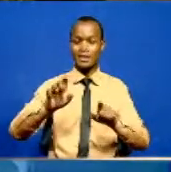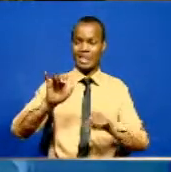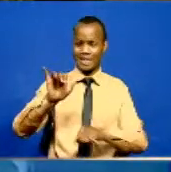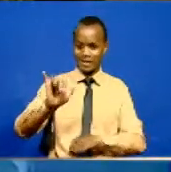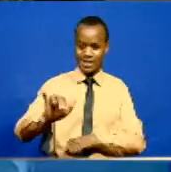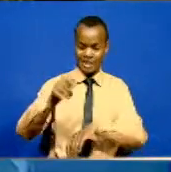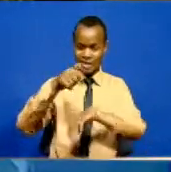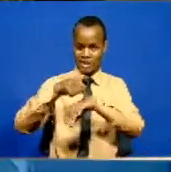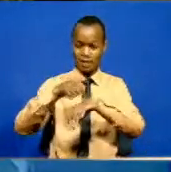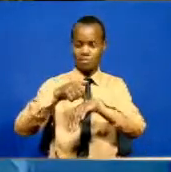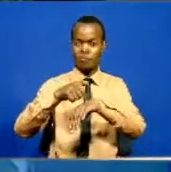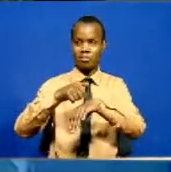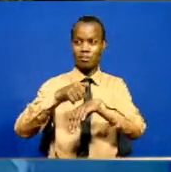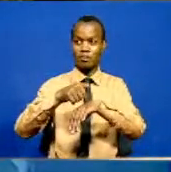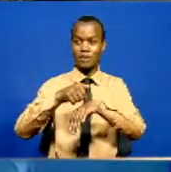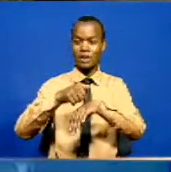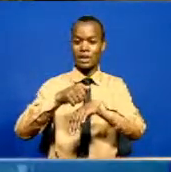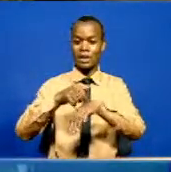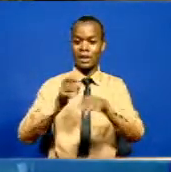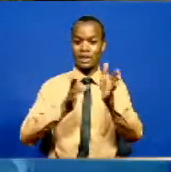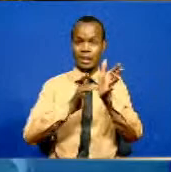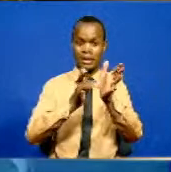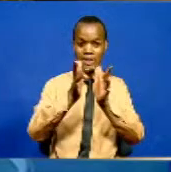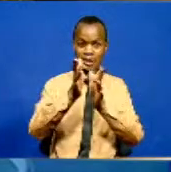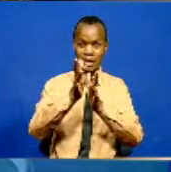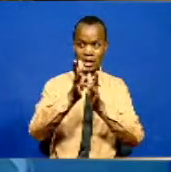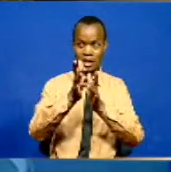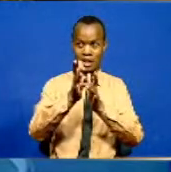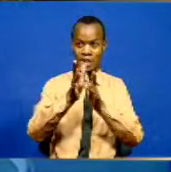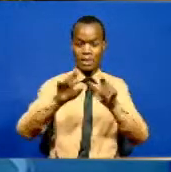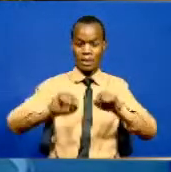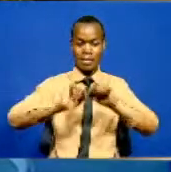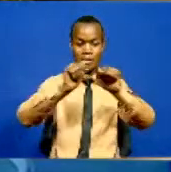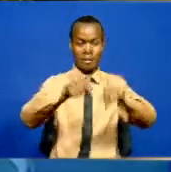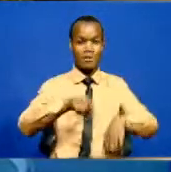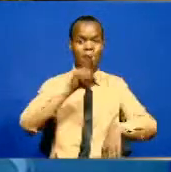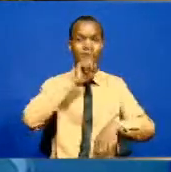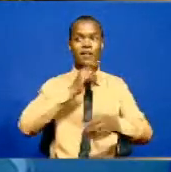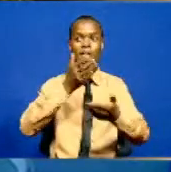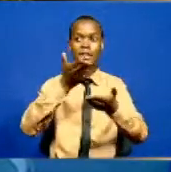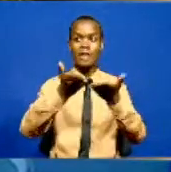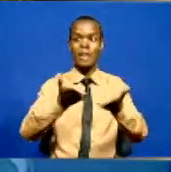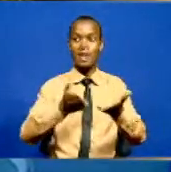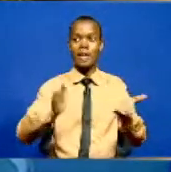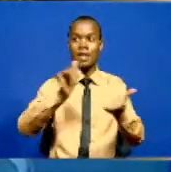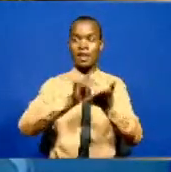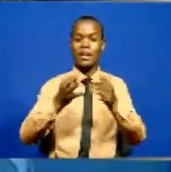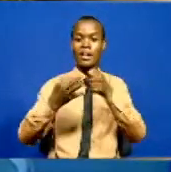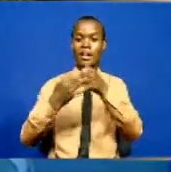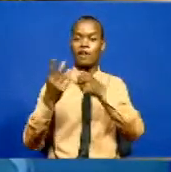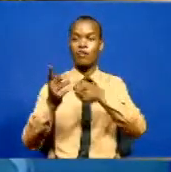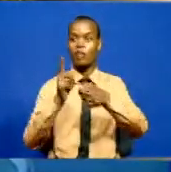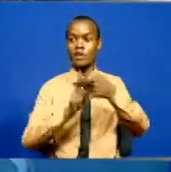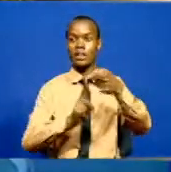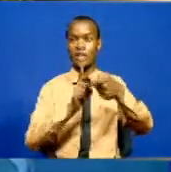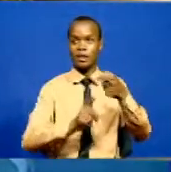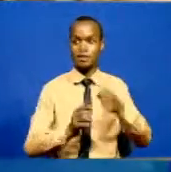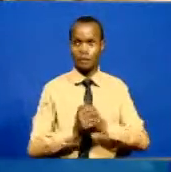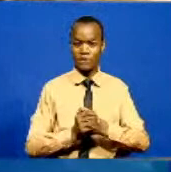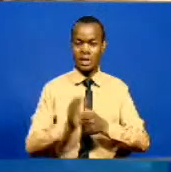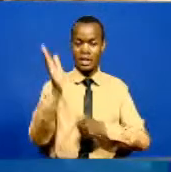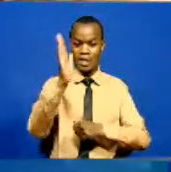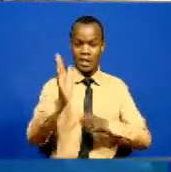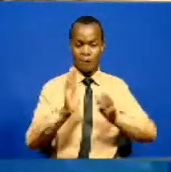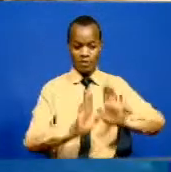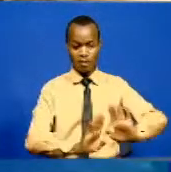God. By the time Jesus Christ was taken there for dedication, she was 84 years old. Never departing